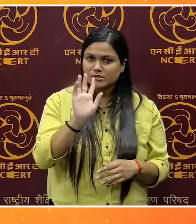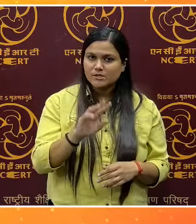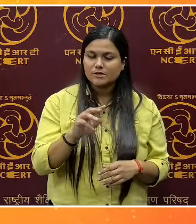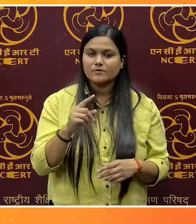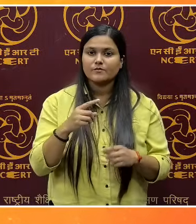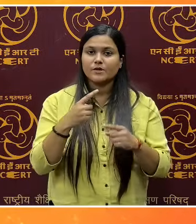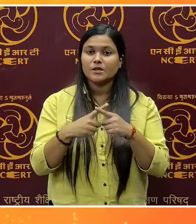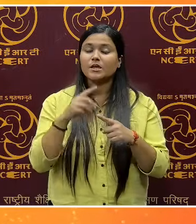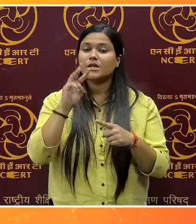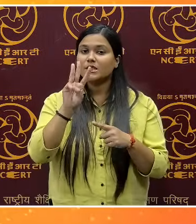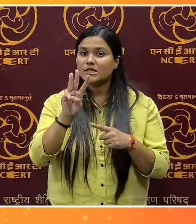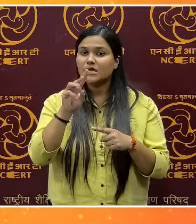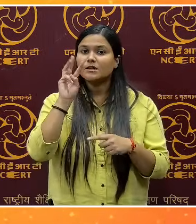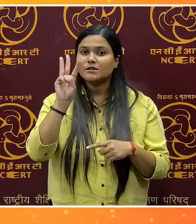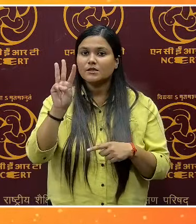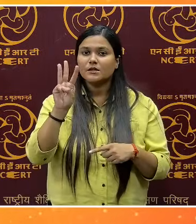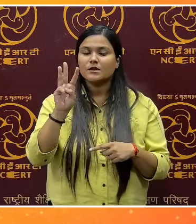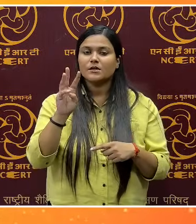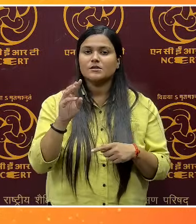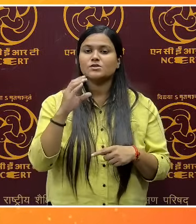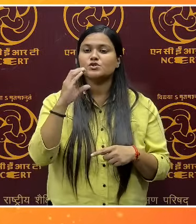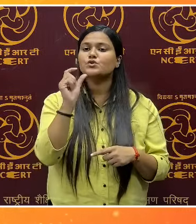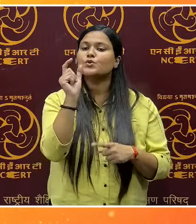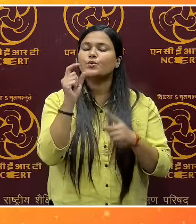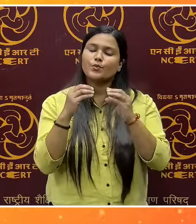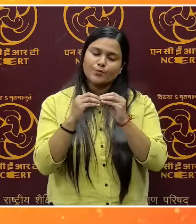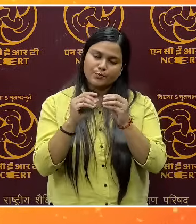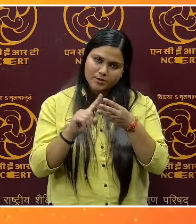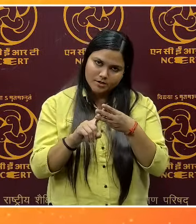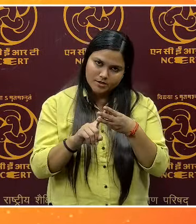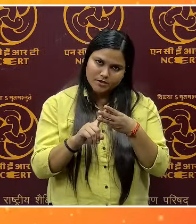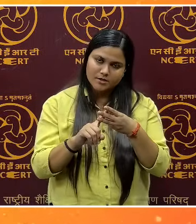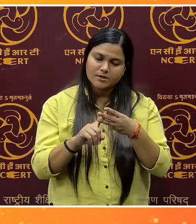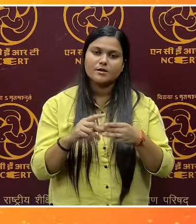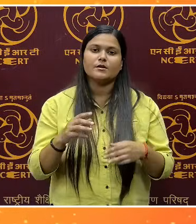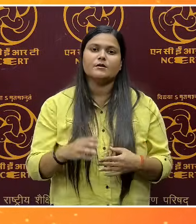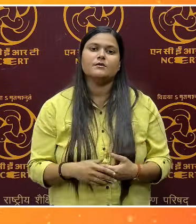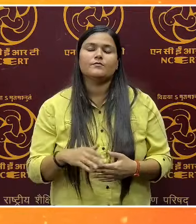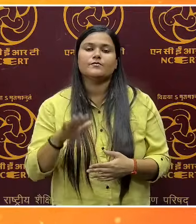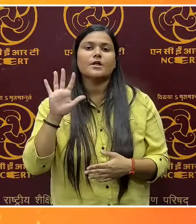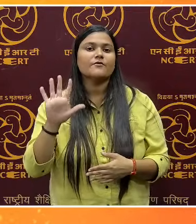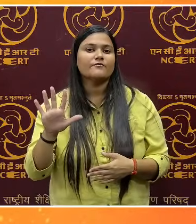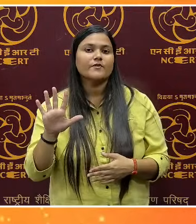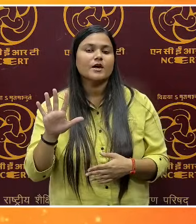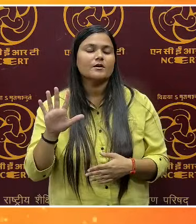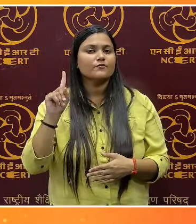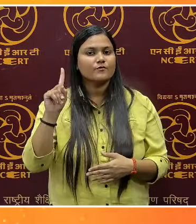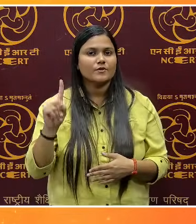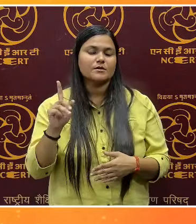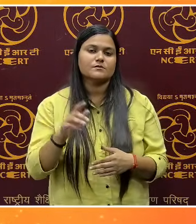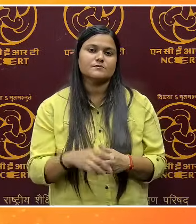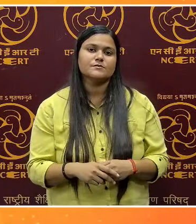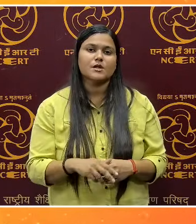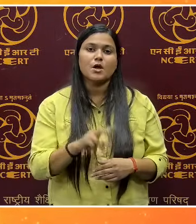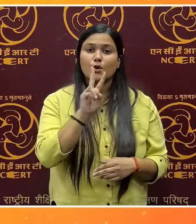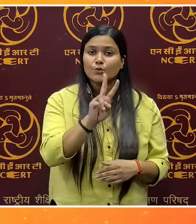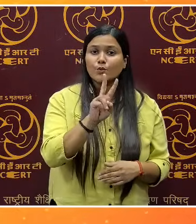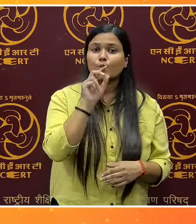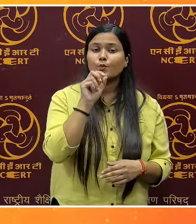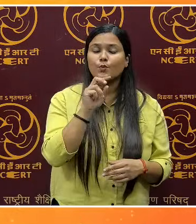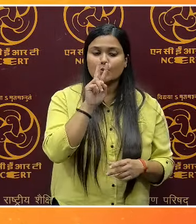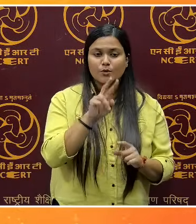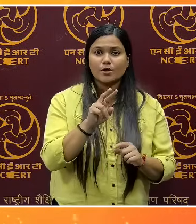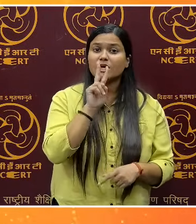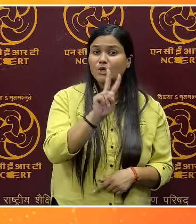3 times, we call it as 3 cube children. Okay. Into 5 to the power 1. 1. I hope it is clear. What